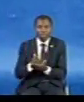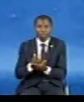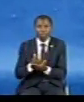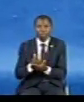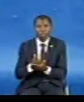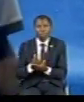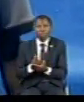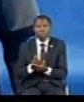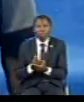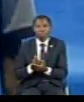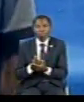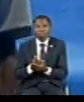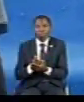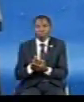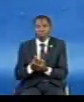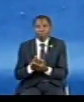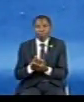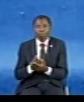I stand up.